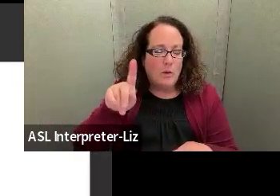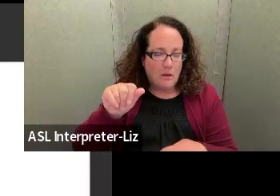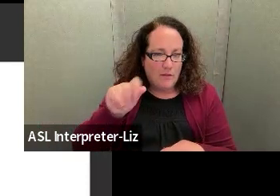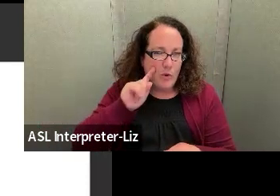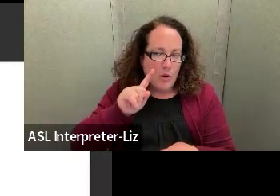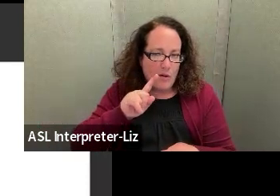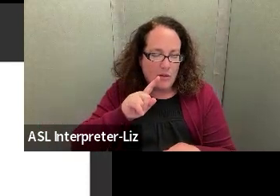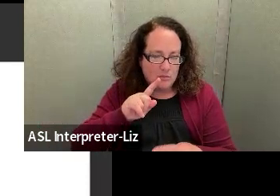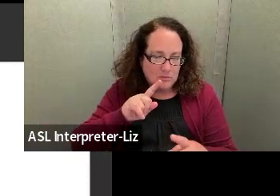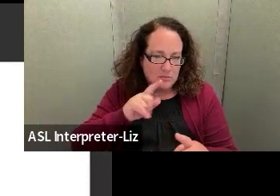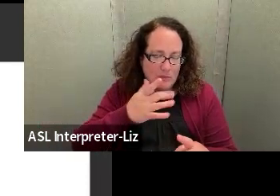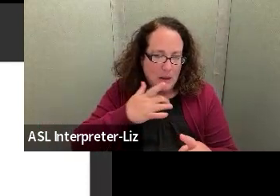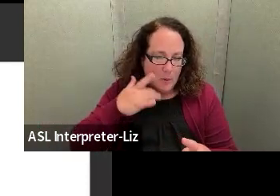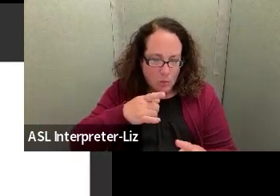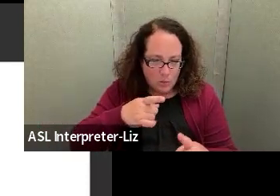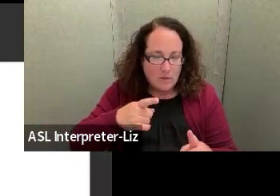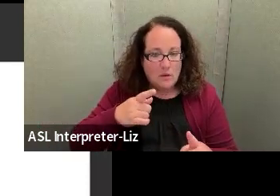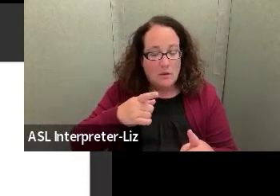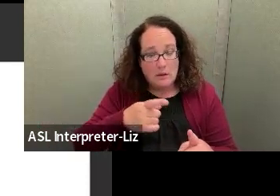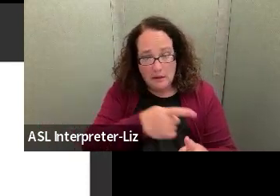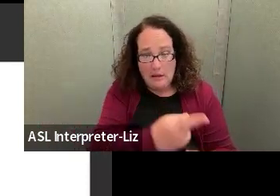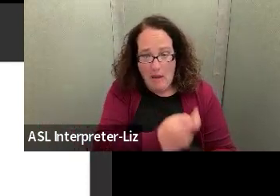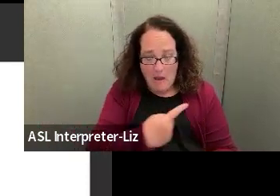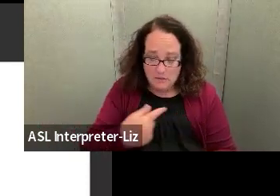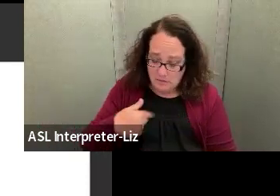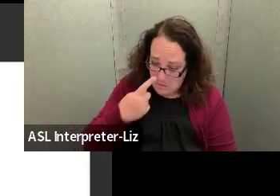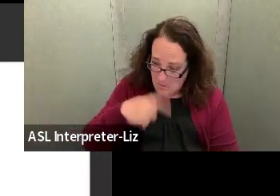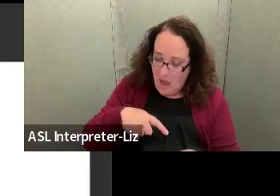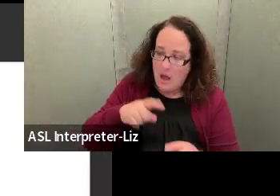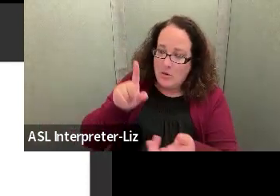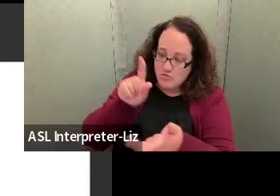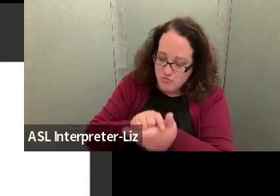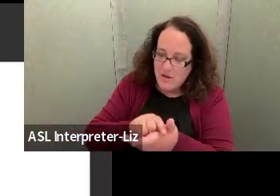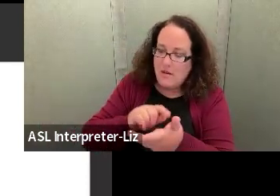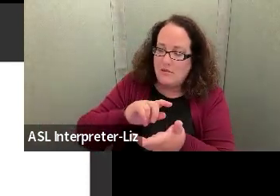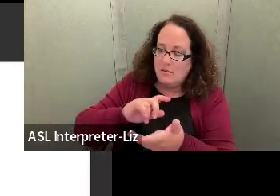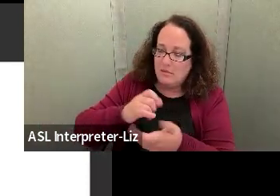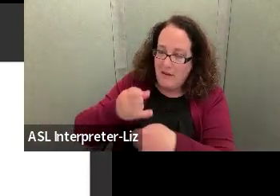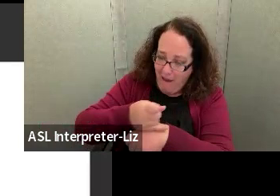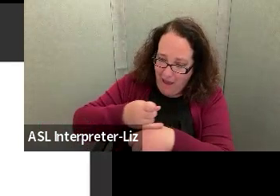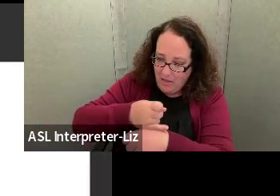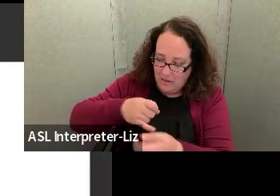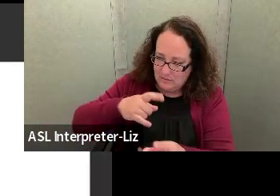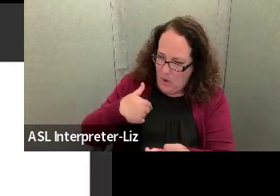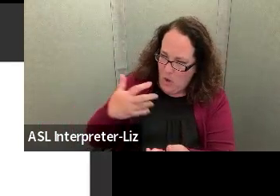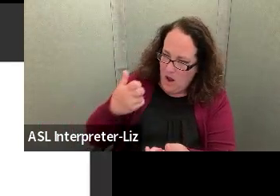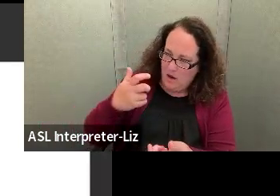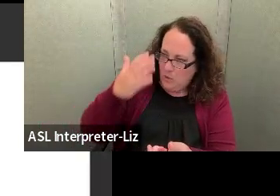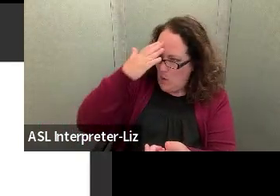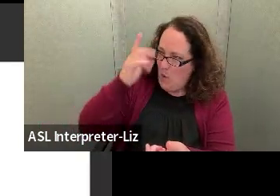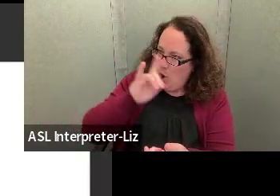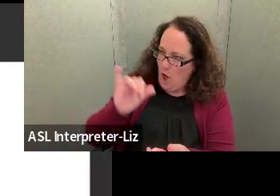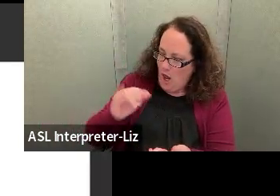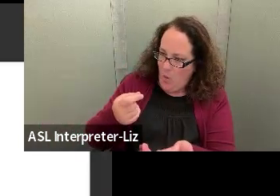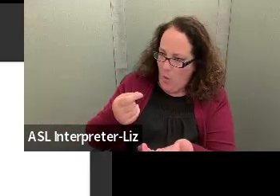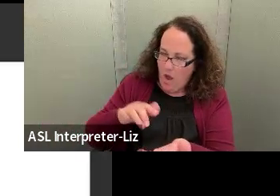a map of the island and put it through the PF so he could see what the island looked like. And it got me thinking, like, maybe he